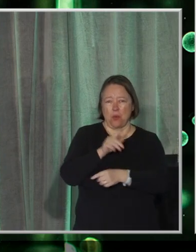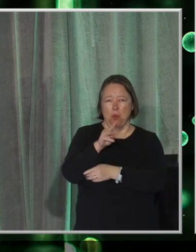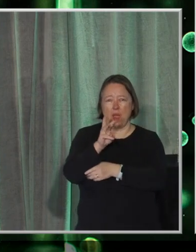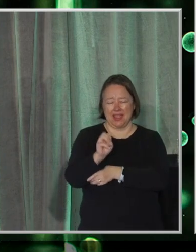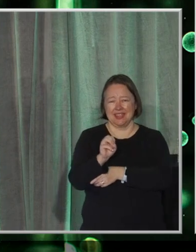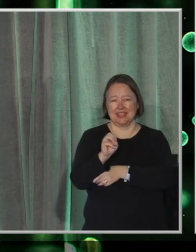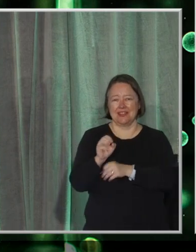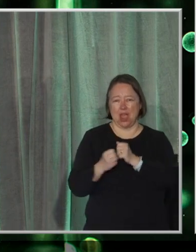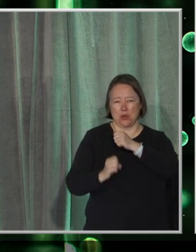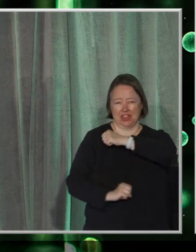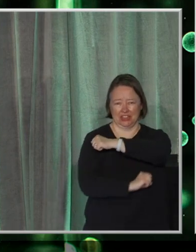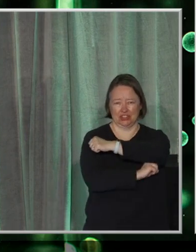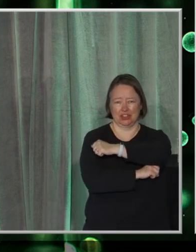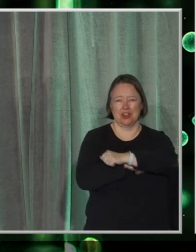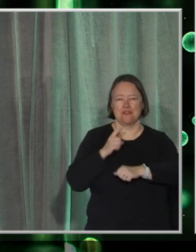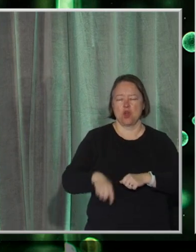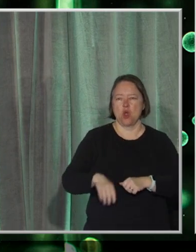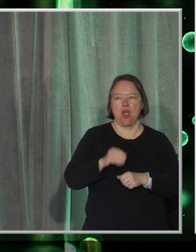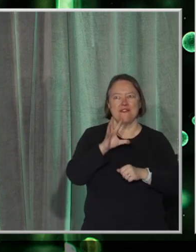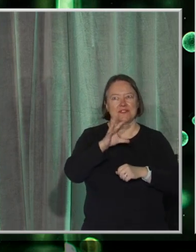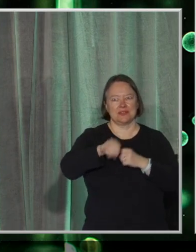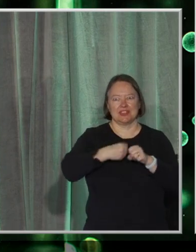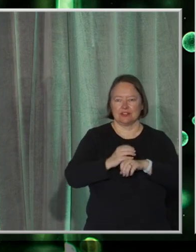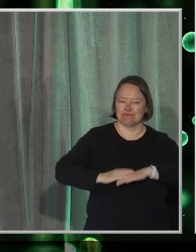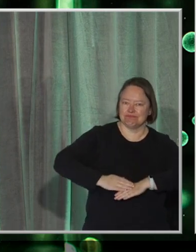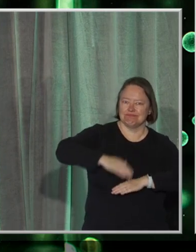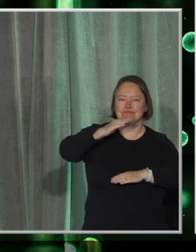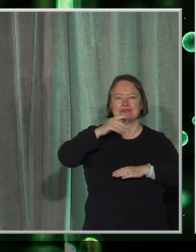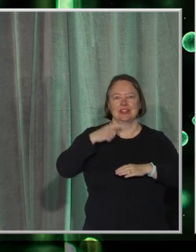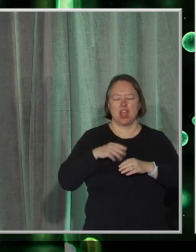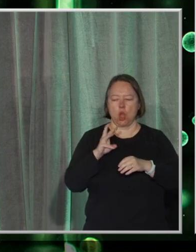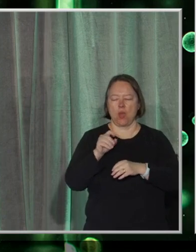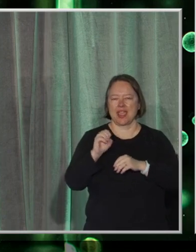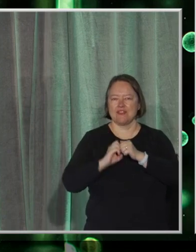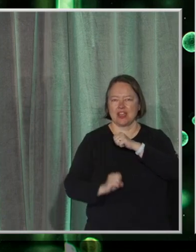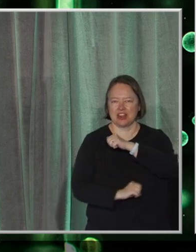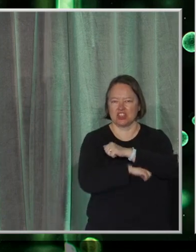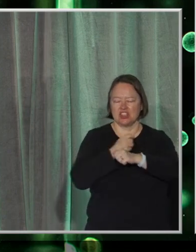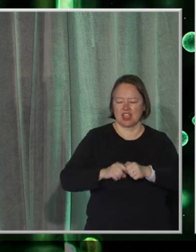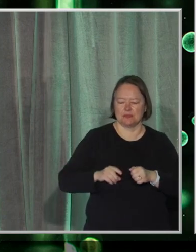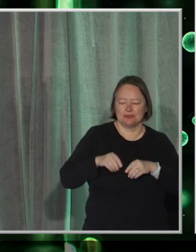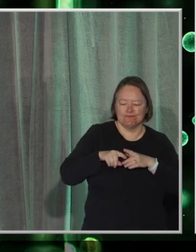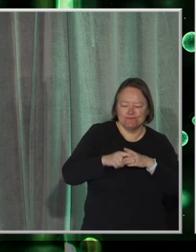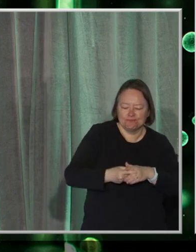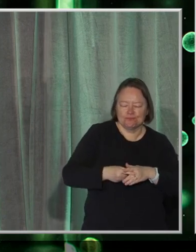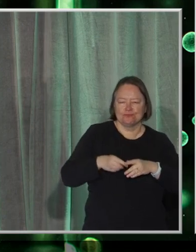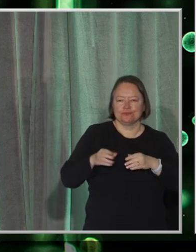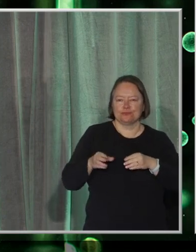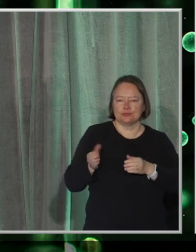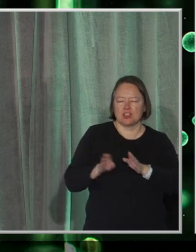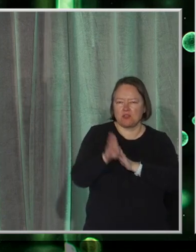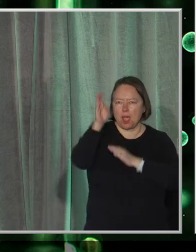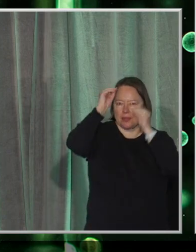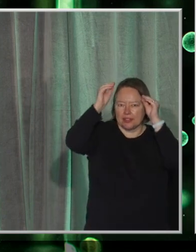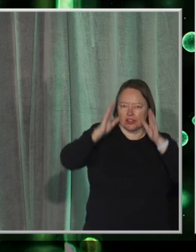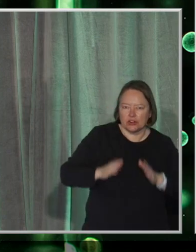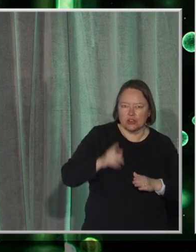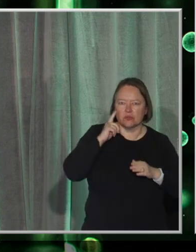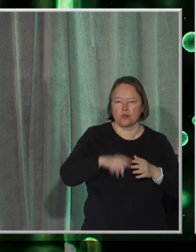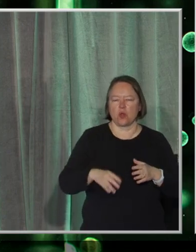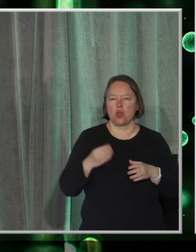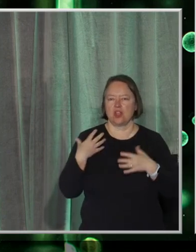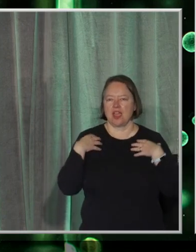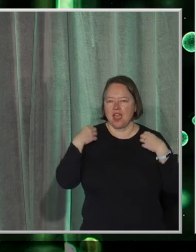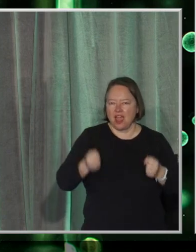Foundation. For over 50 years, the foundation has been planting seeds that develop leaders in economic ecology, health, education, and the